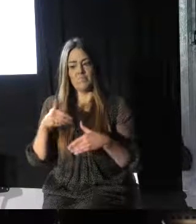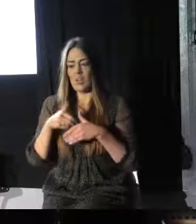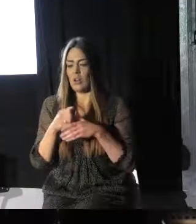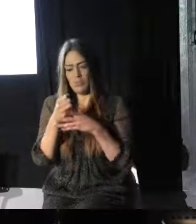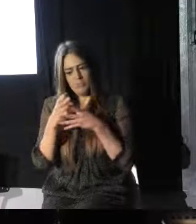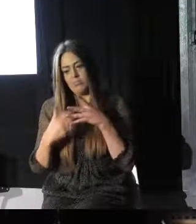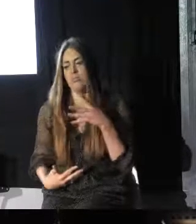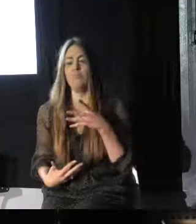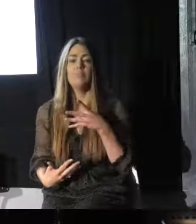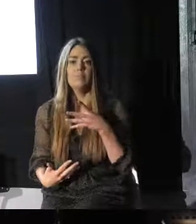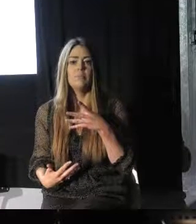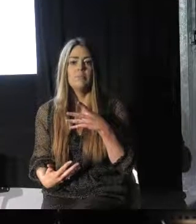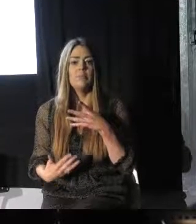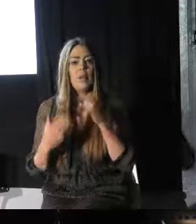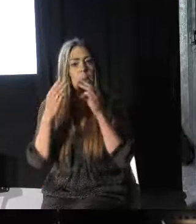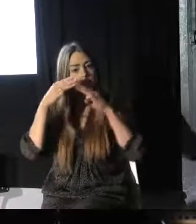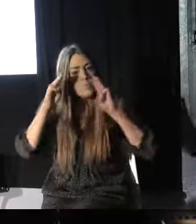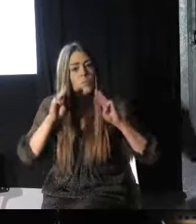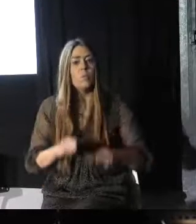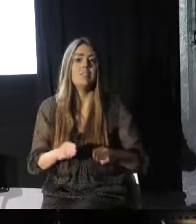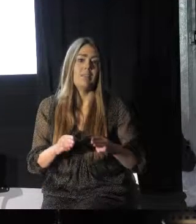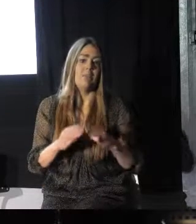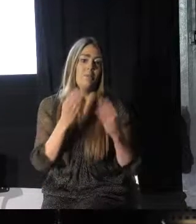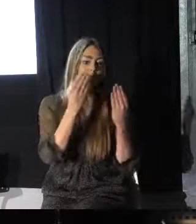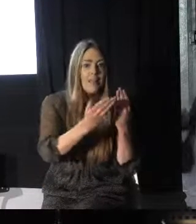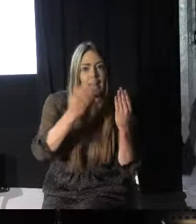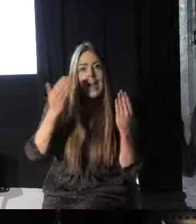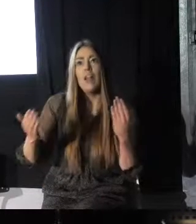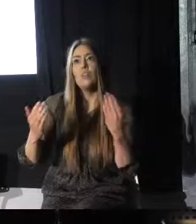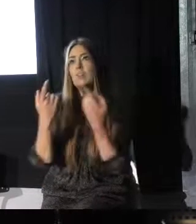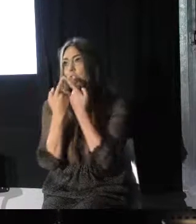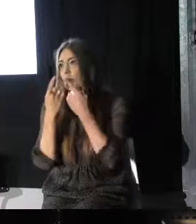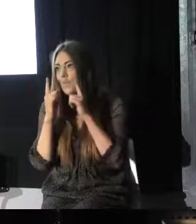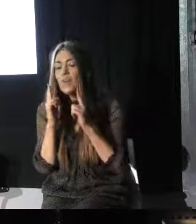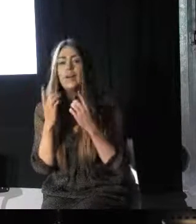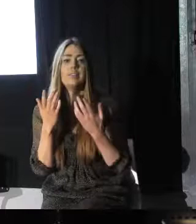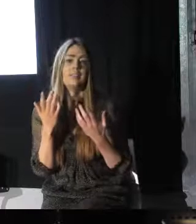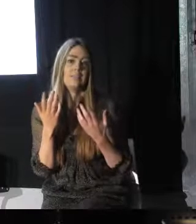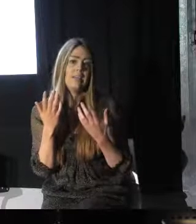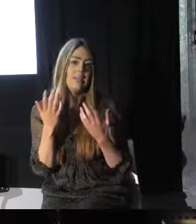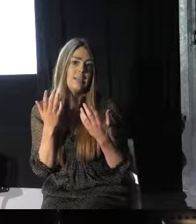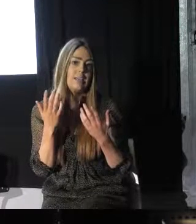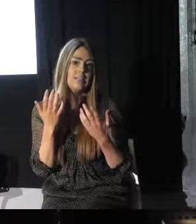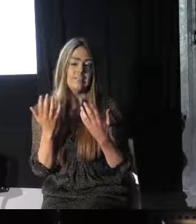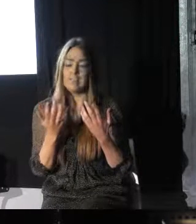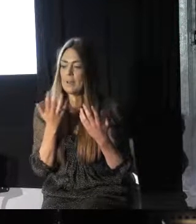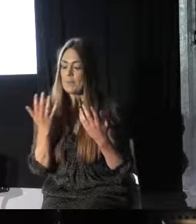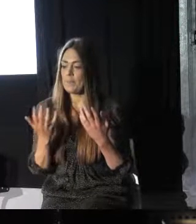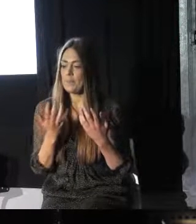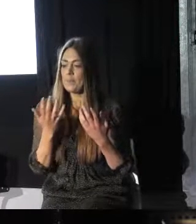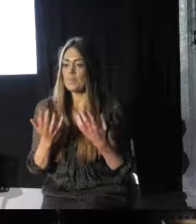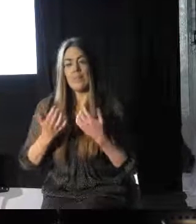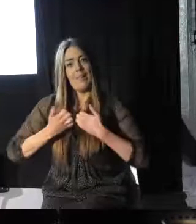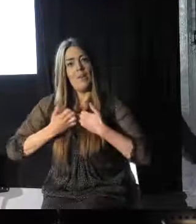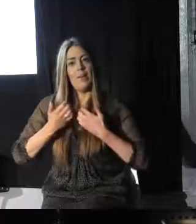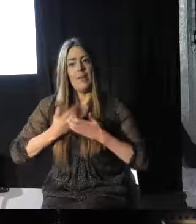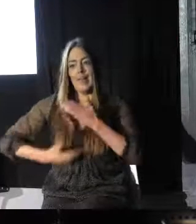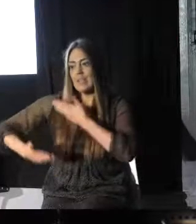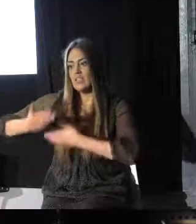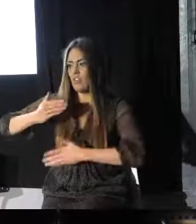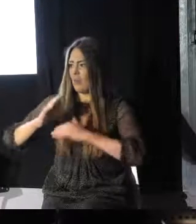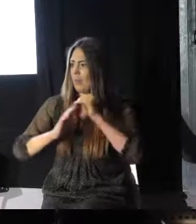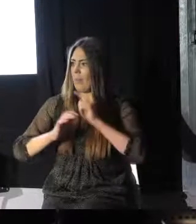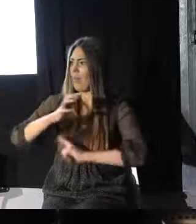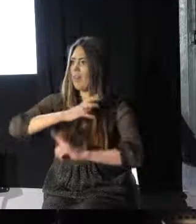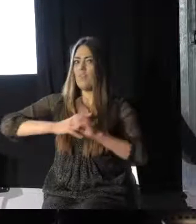much more. Our museums and galleries, our universities, and our historic built environment,